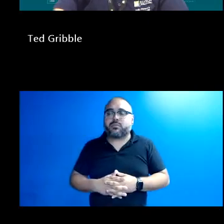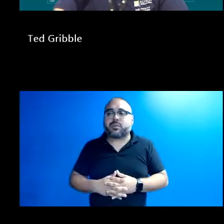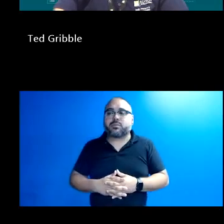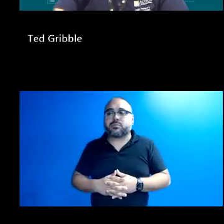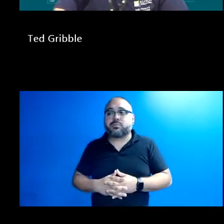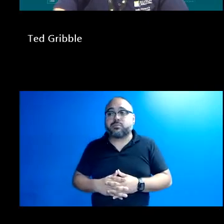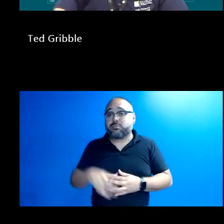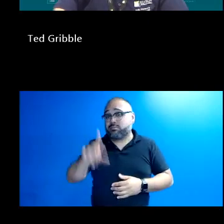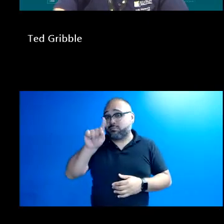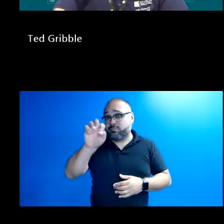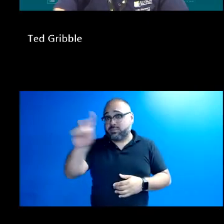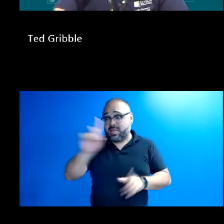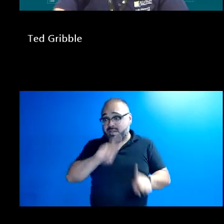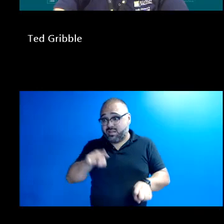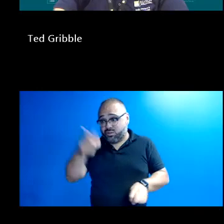Ted, do you want to take that one?